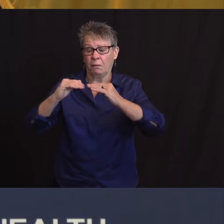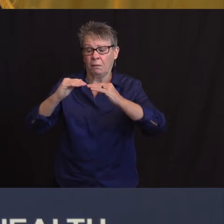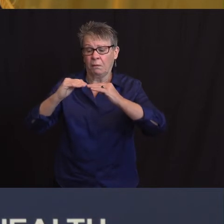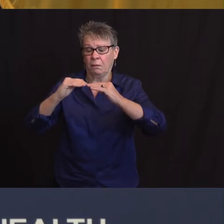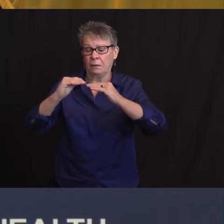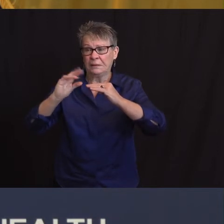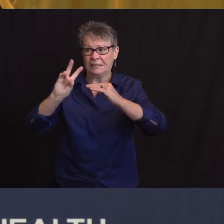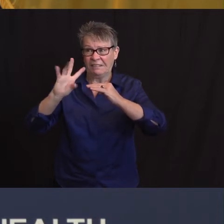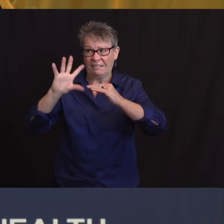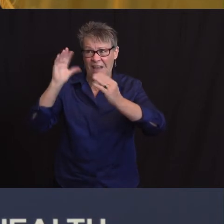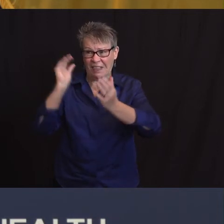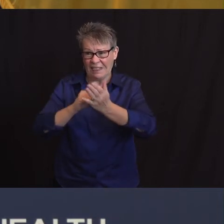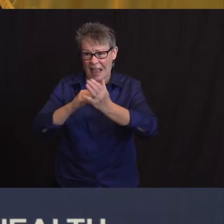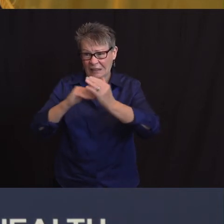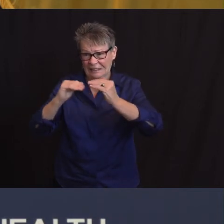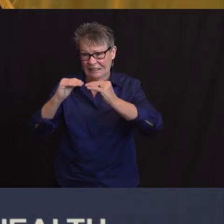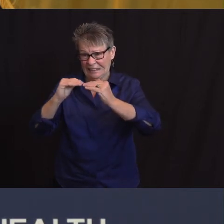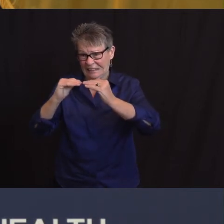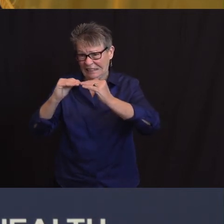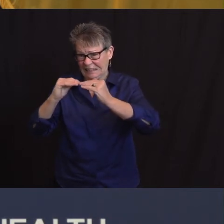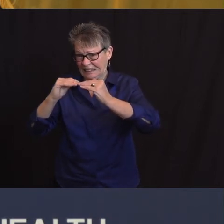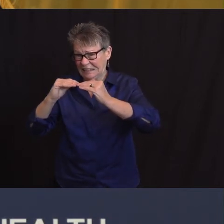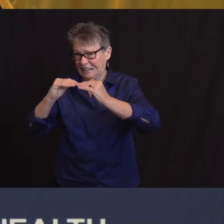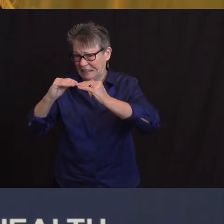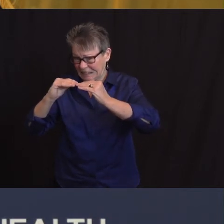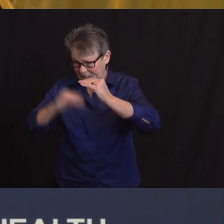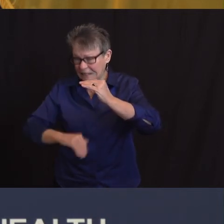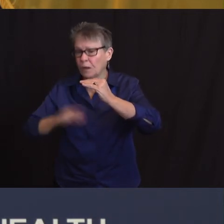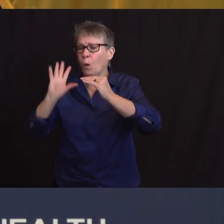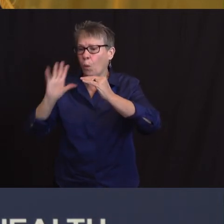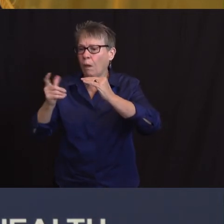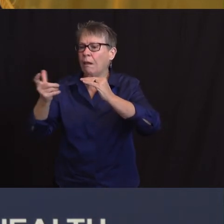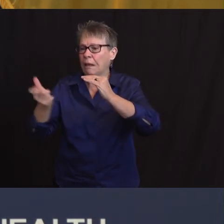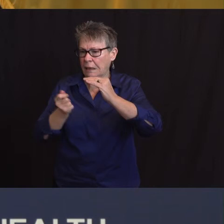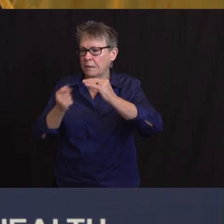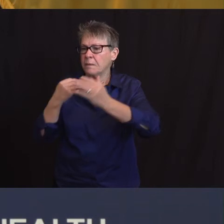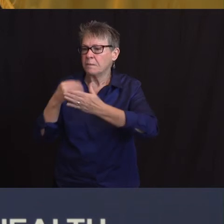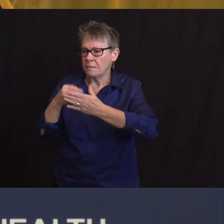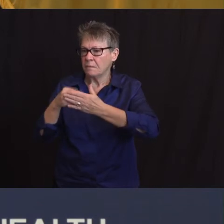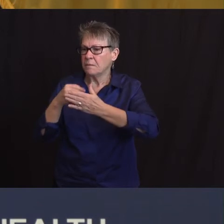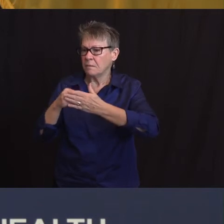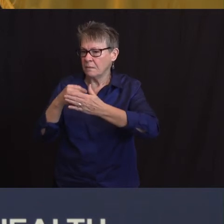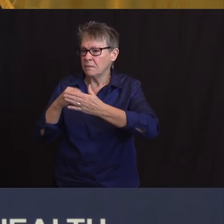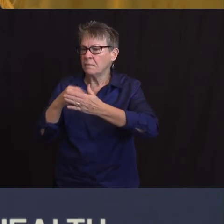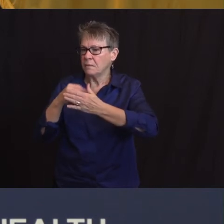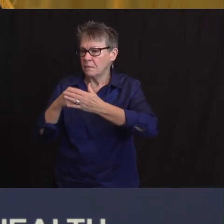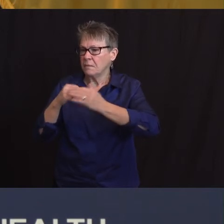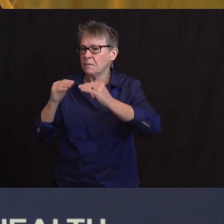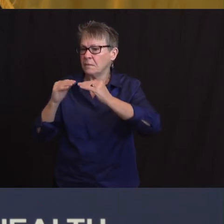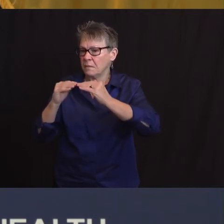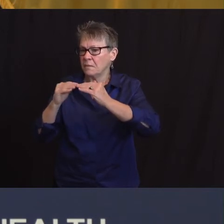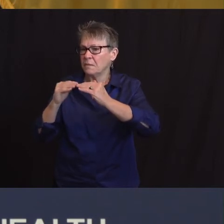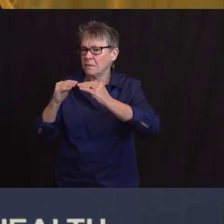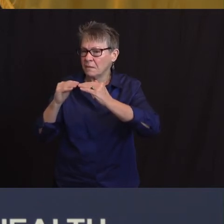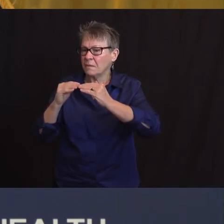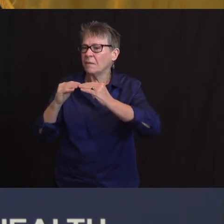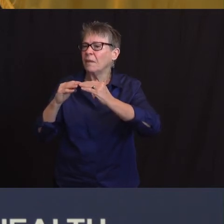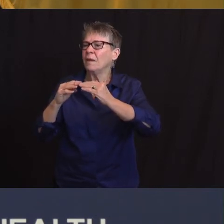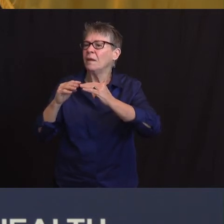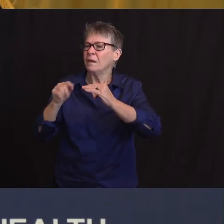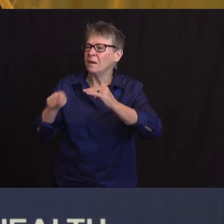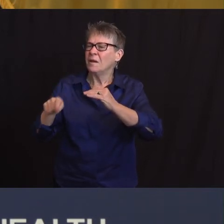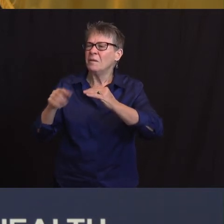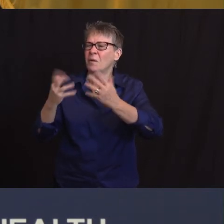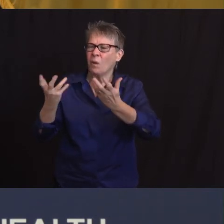The note to me was there are still some people who are pending in that group, but that they are, in fact, according to